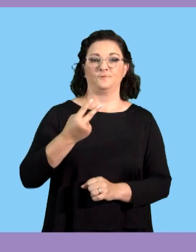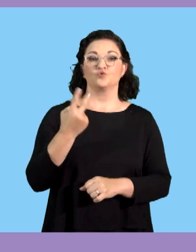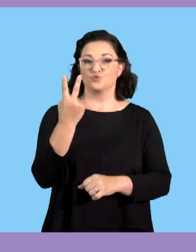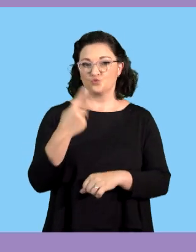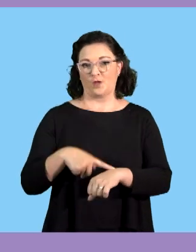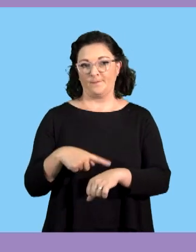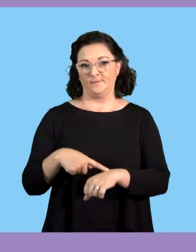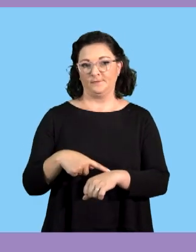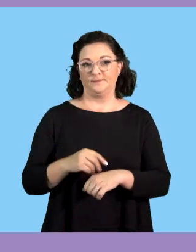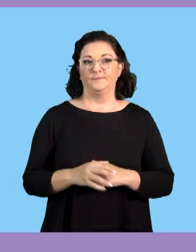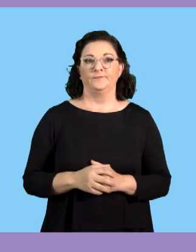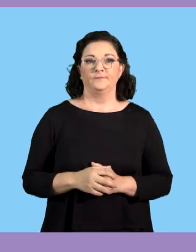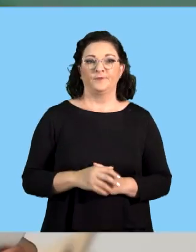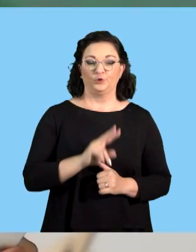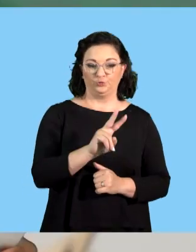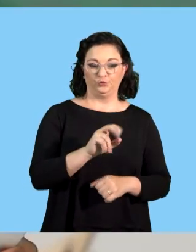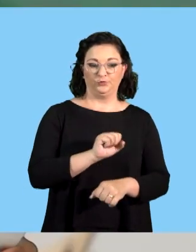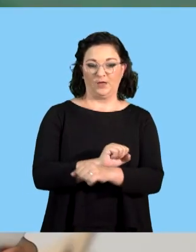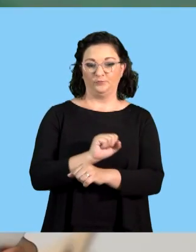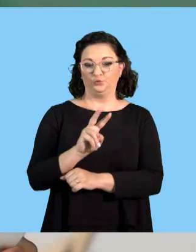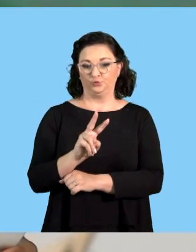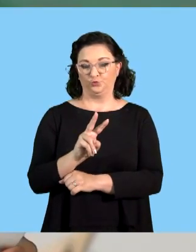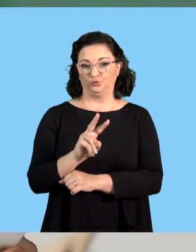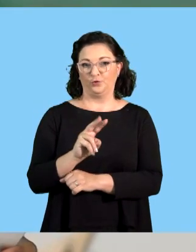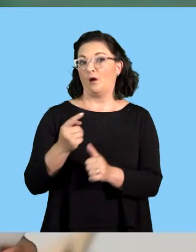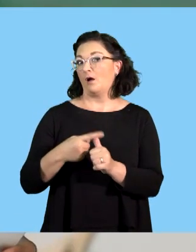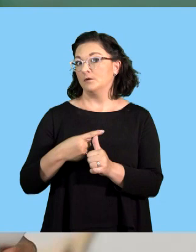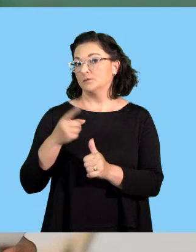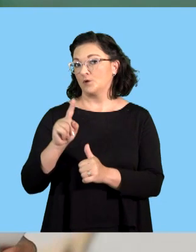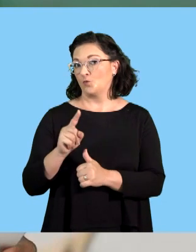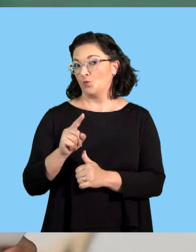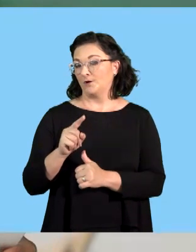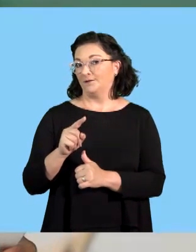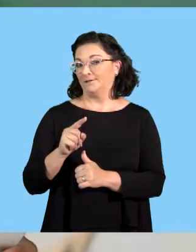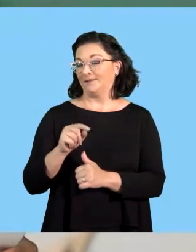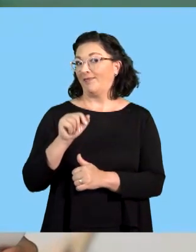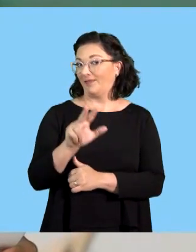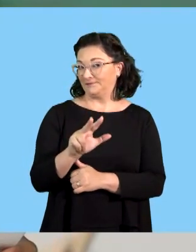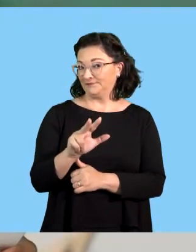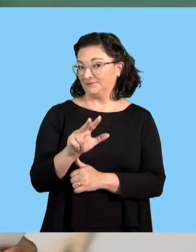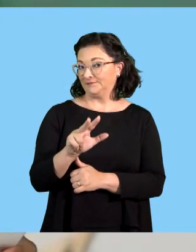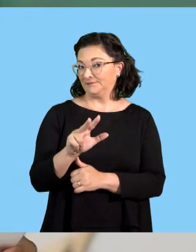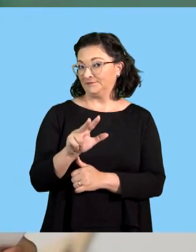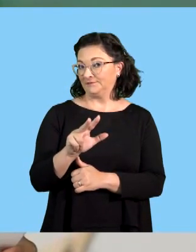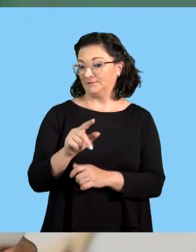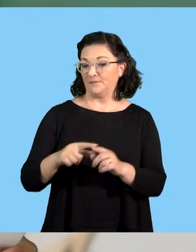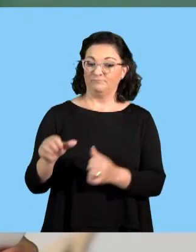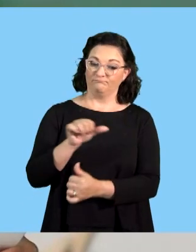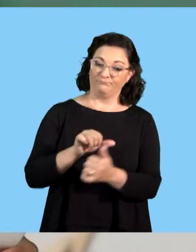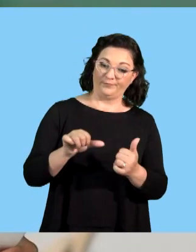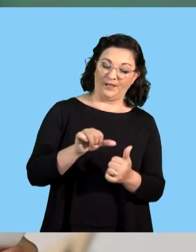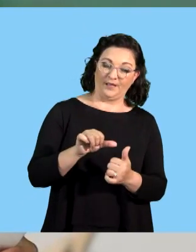number. Make sense? 2 times 2 times 2 is 8, but the cube root of 8 is